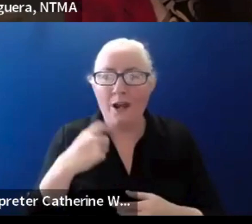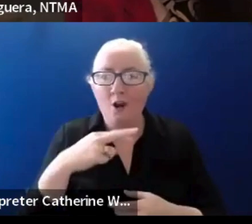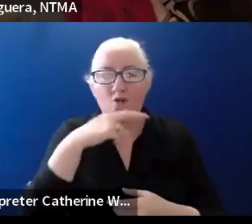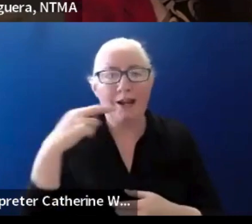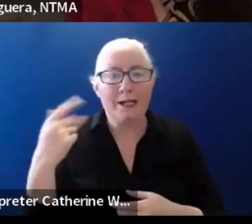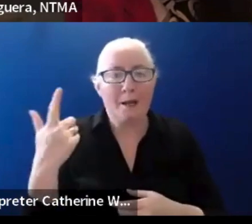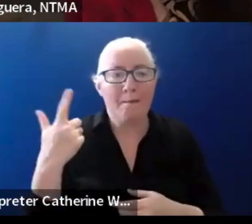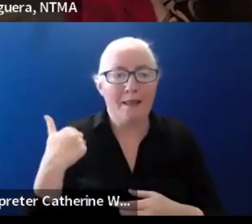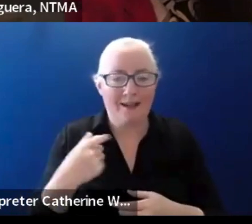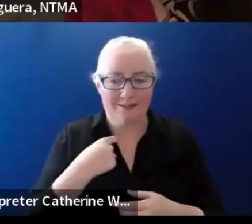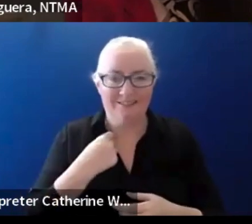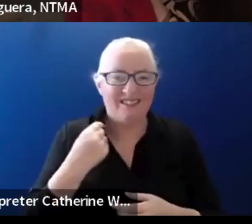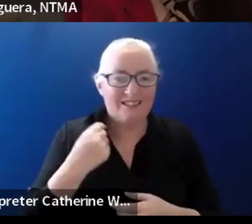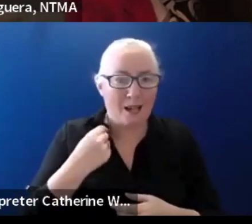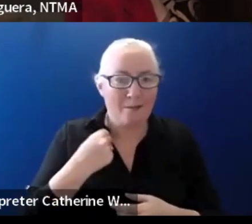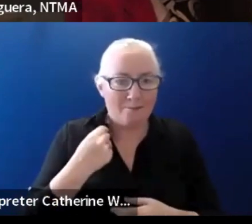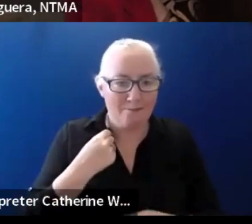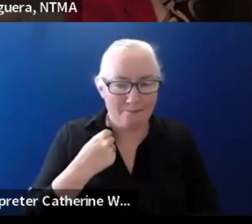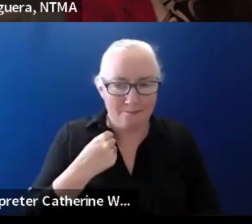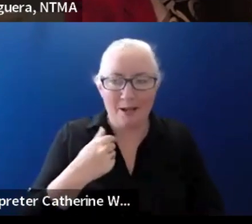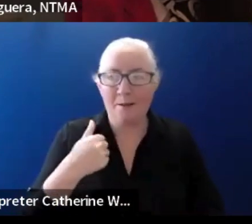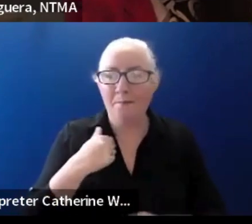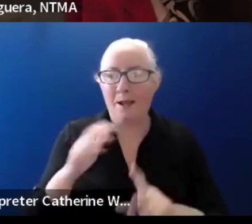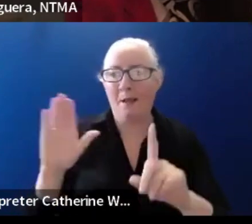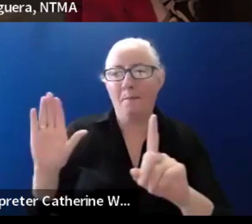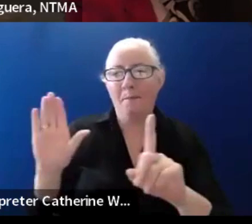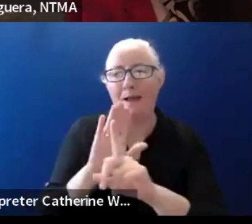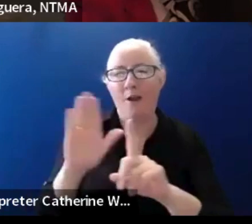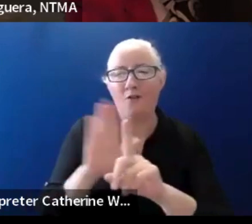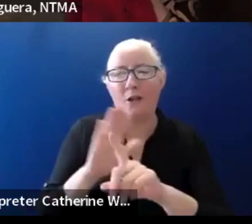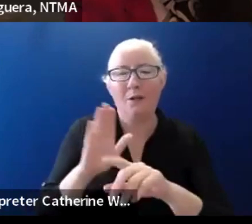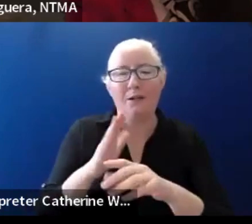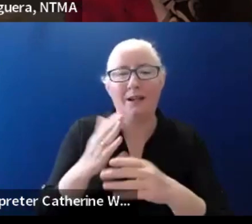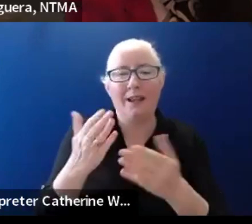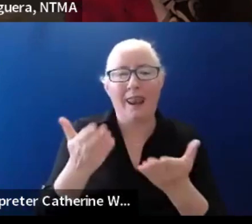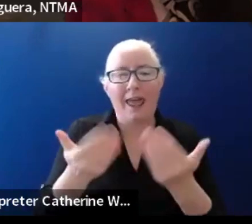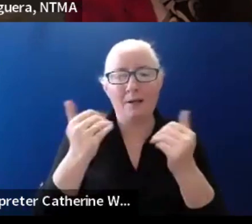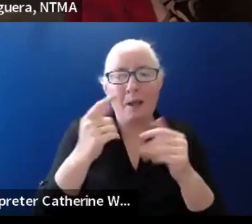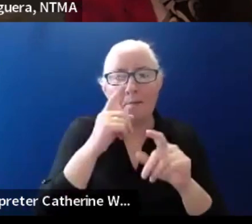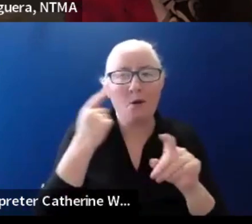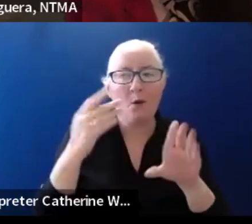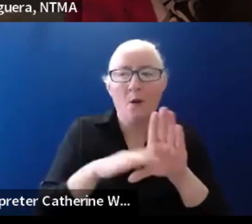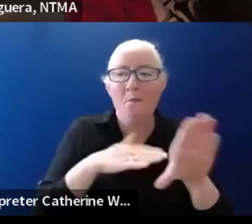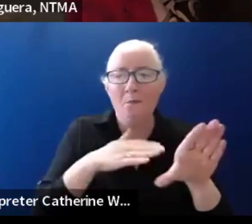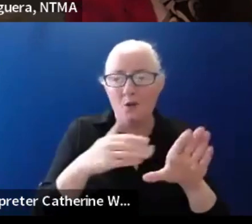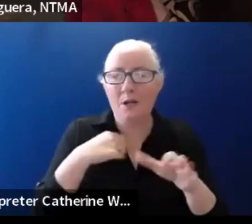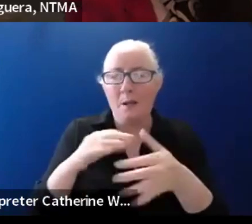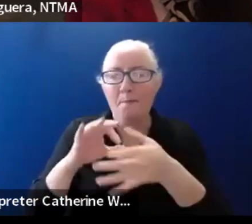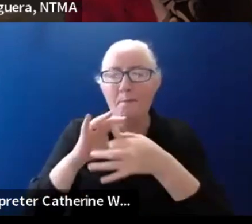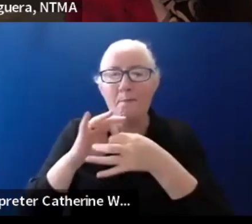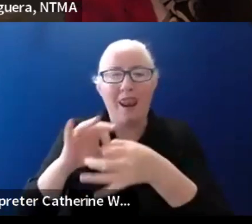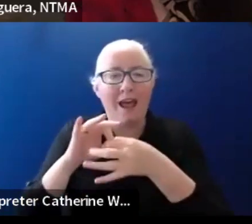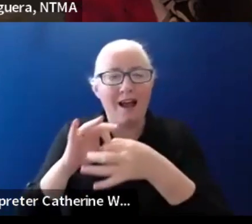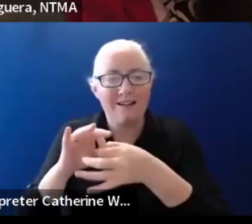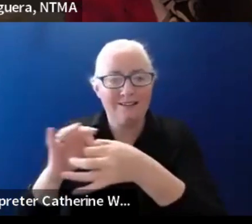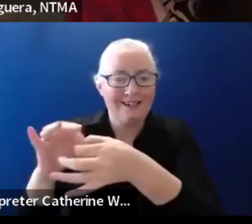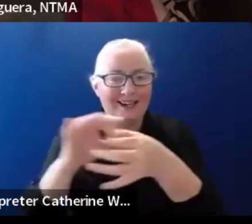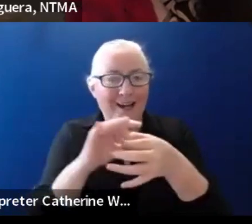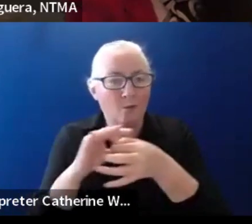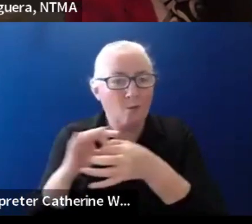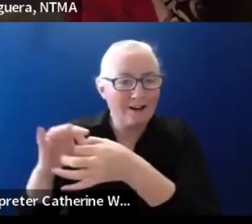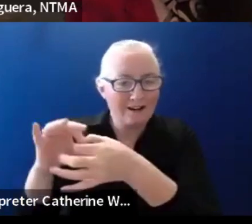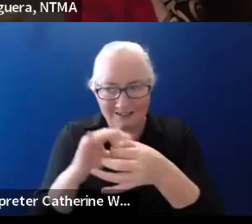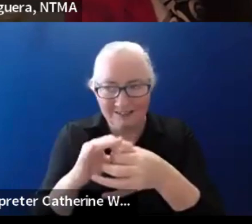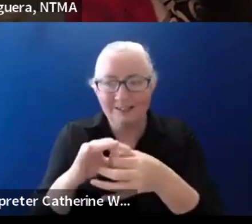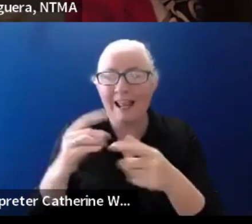black kind of top, and my background is pale blue with our Belong Diversity and Inclusion Network logo, and then